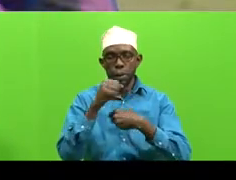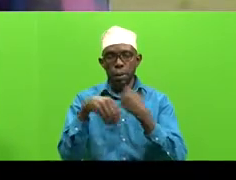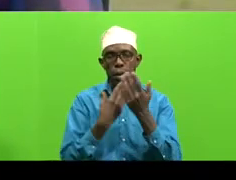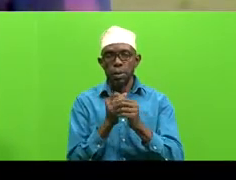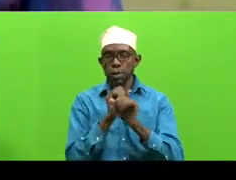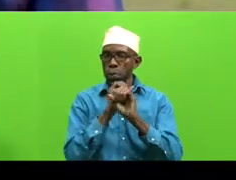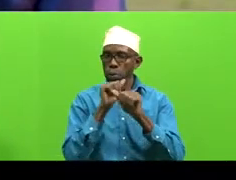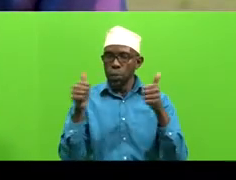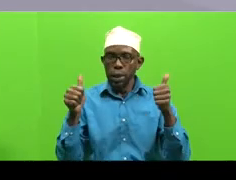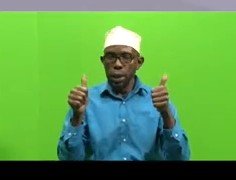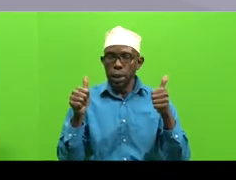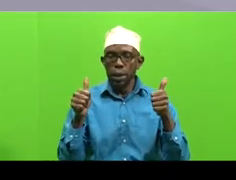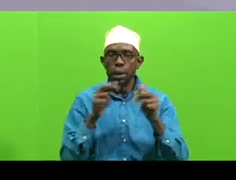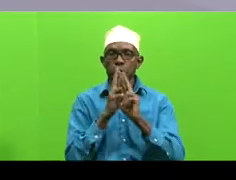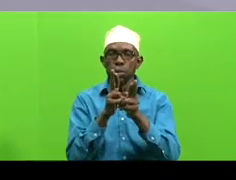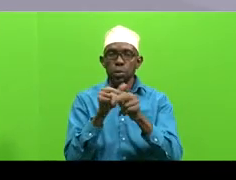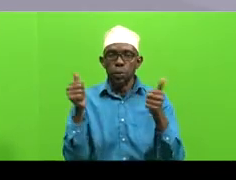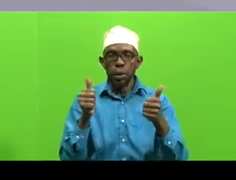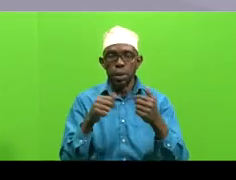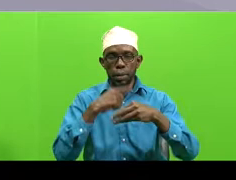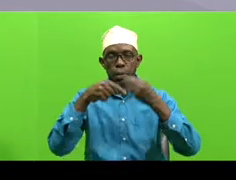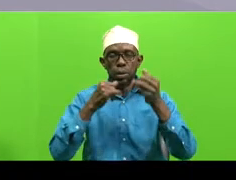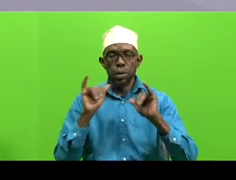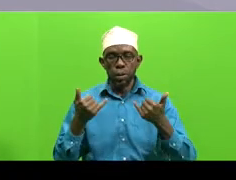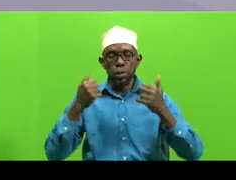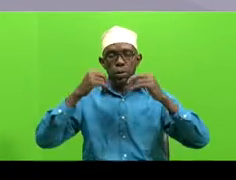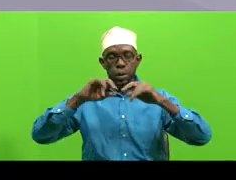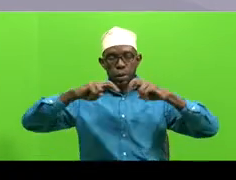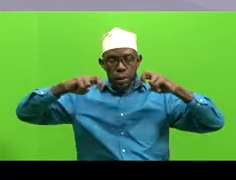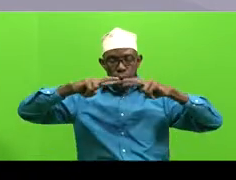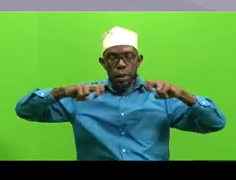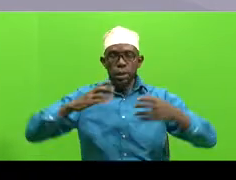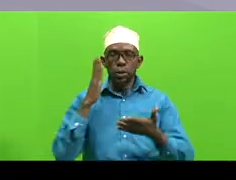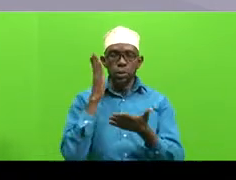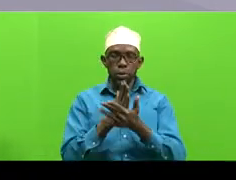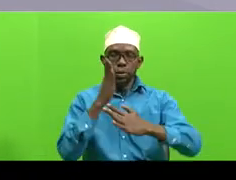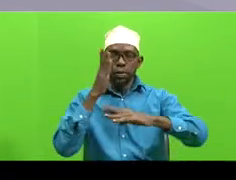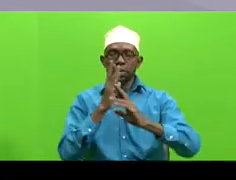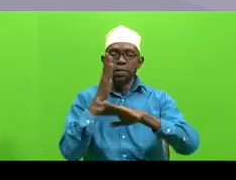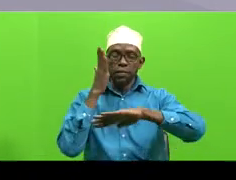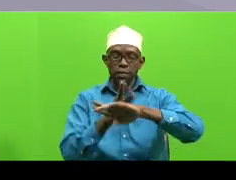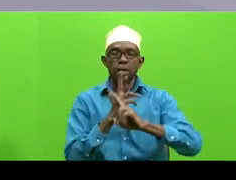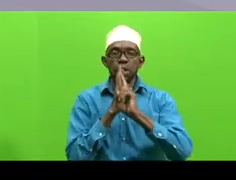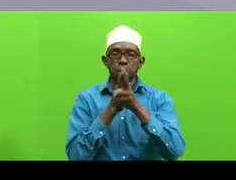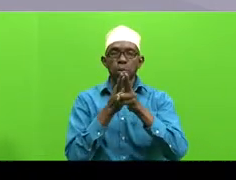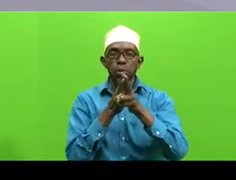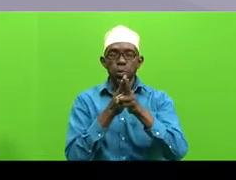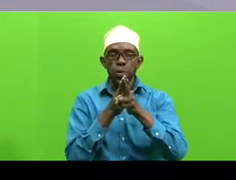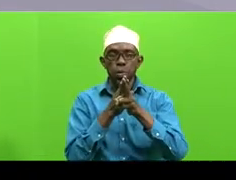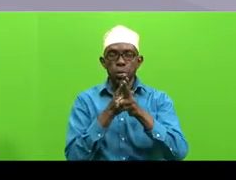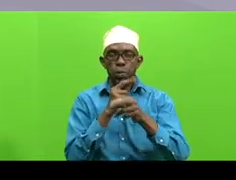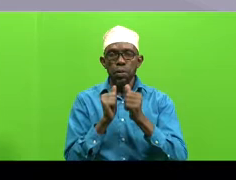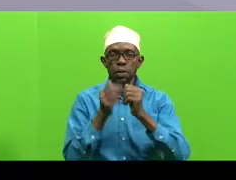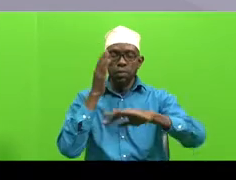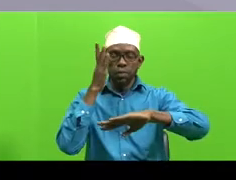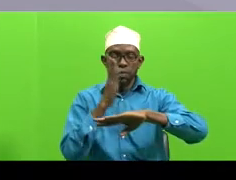was reported accurately. According to the new study termed The Reality of Fake News in Kenya, the prevalence of